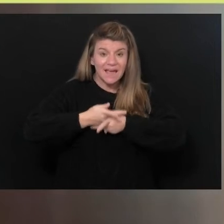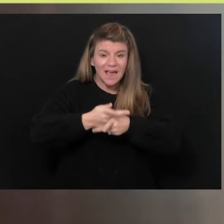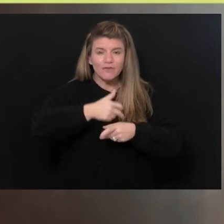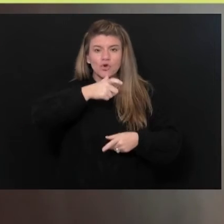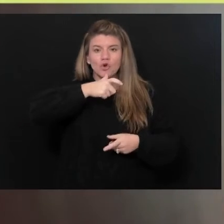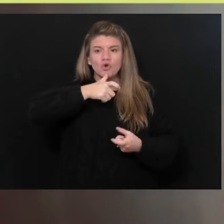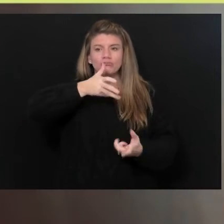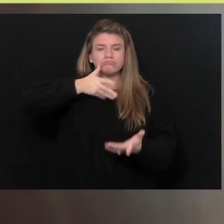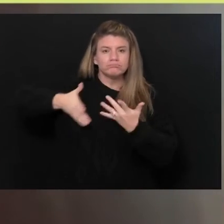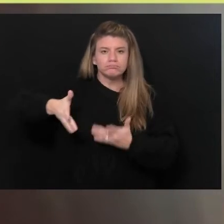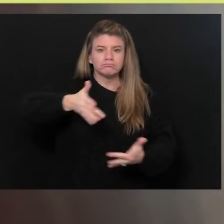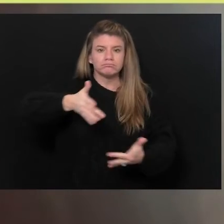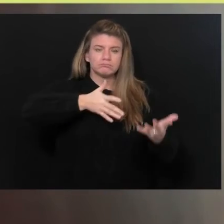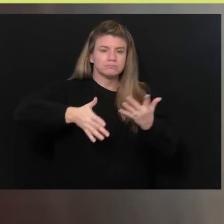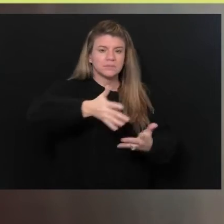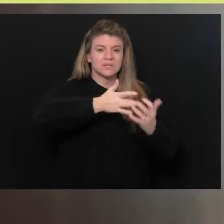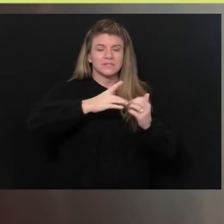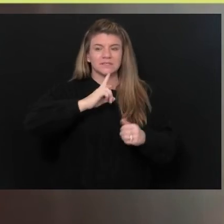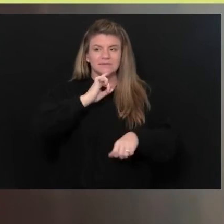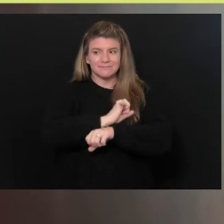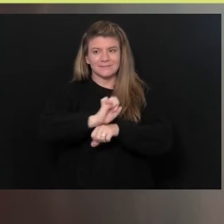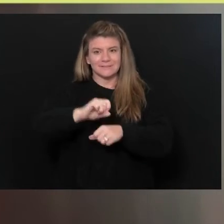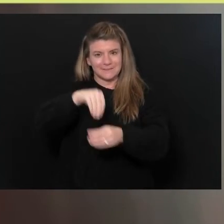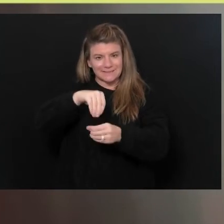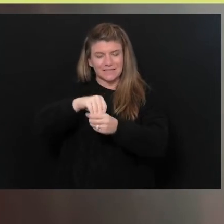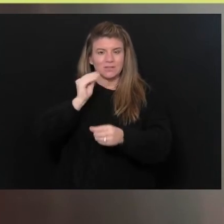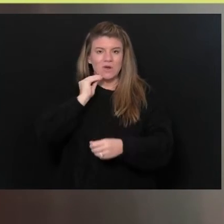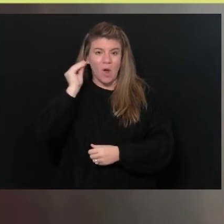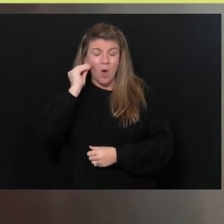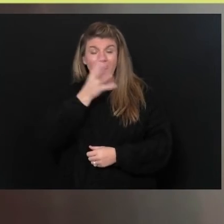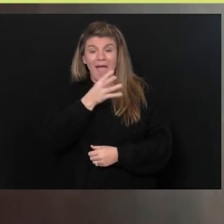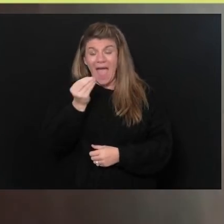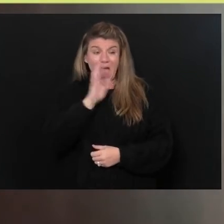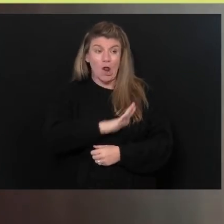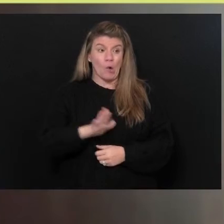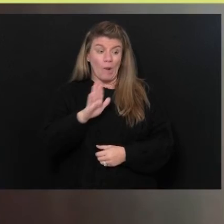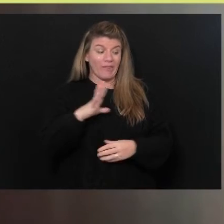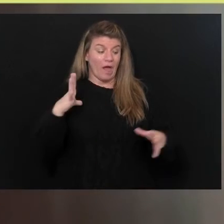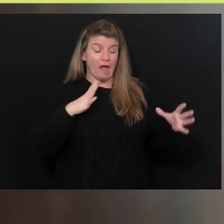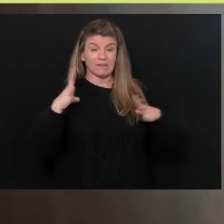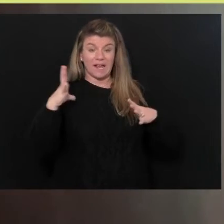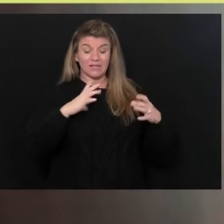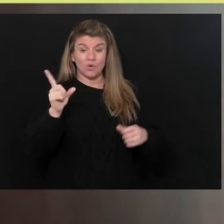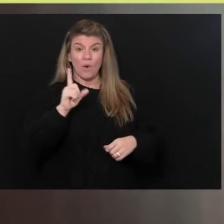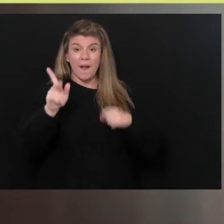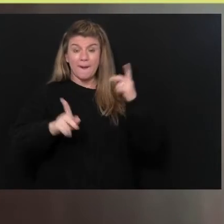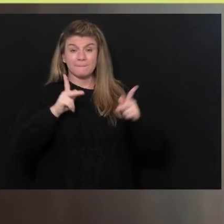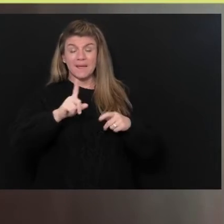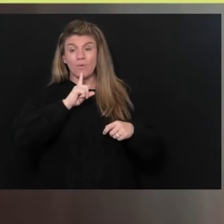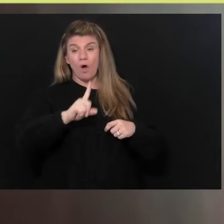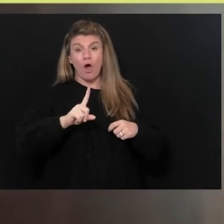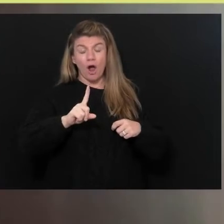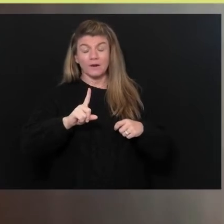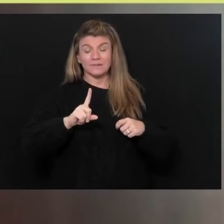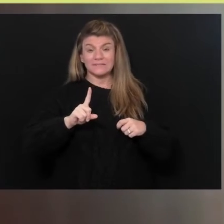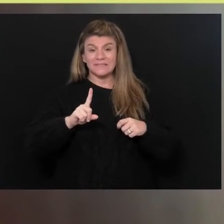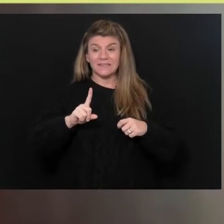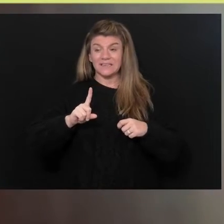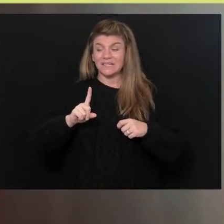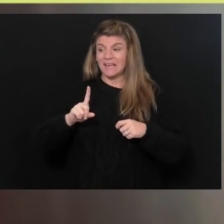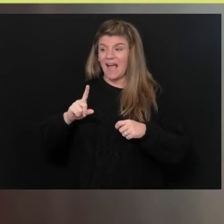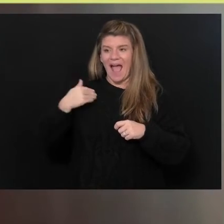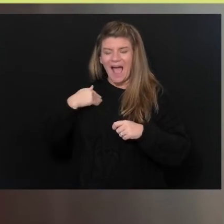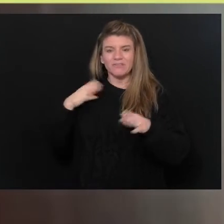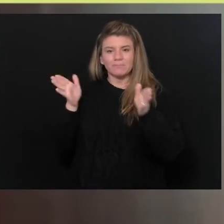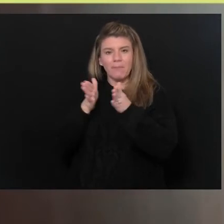you engage with, particularly inside, and particularly around the holidays, where people really are spreading today at small